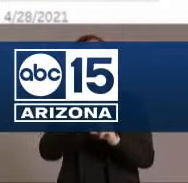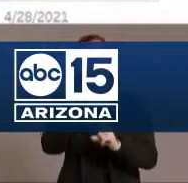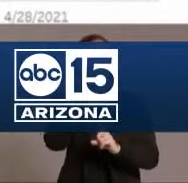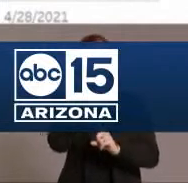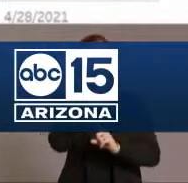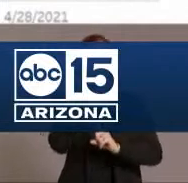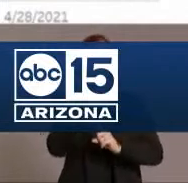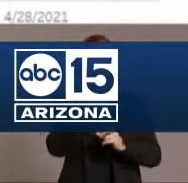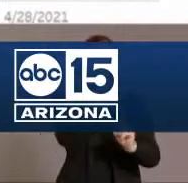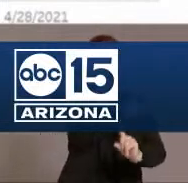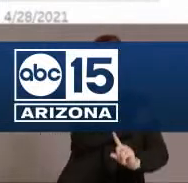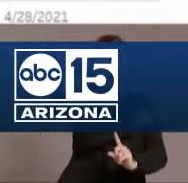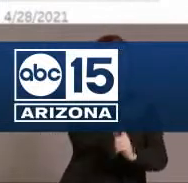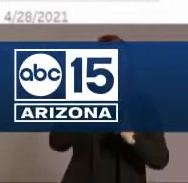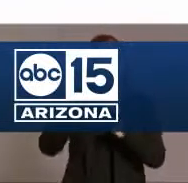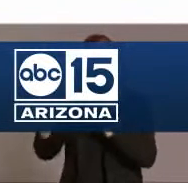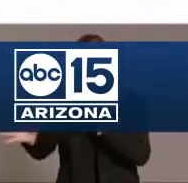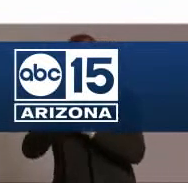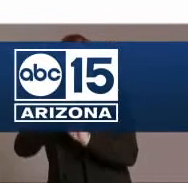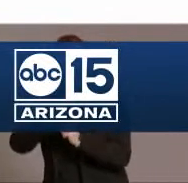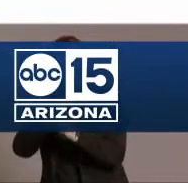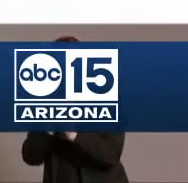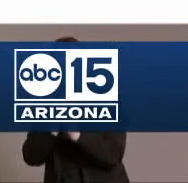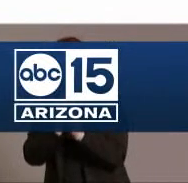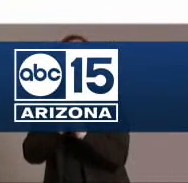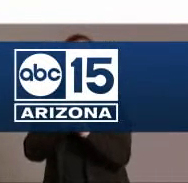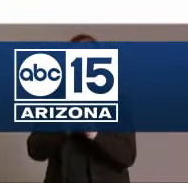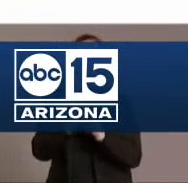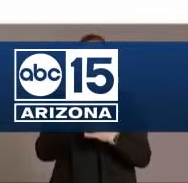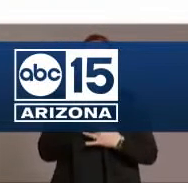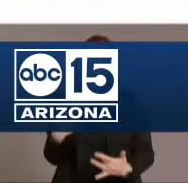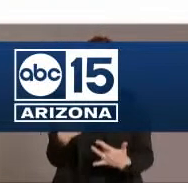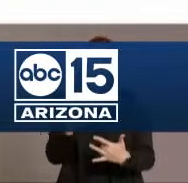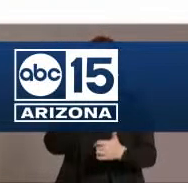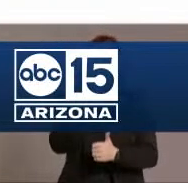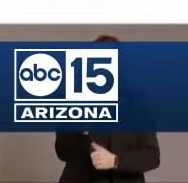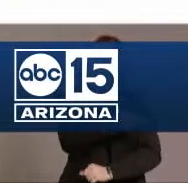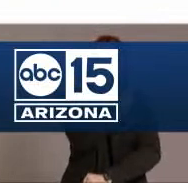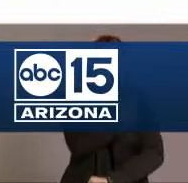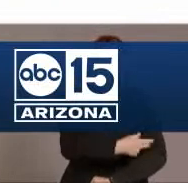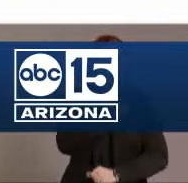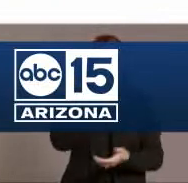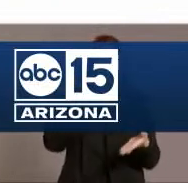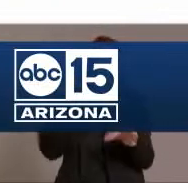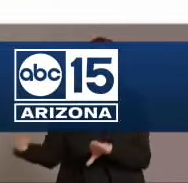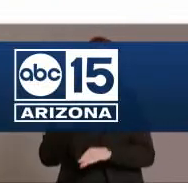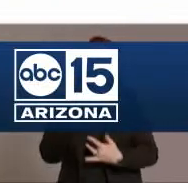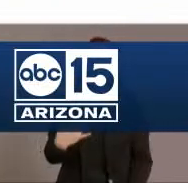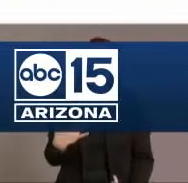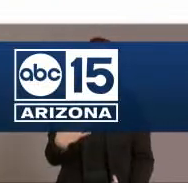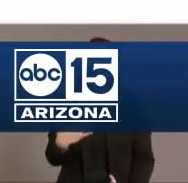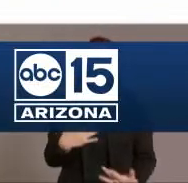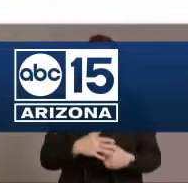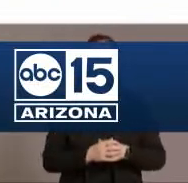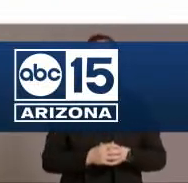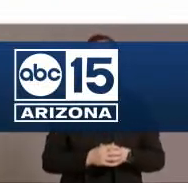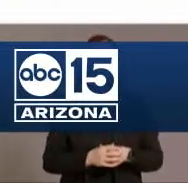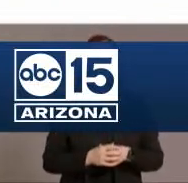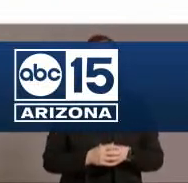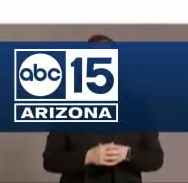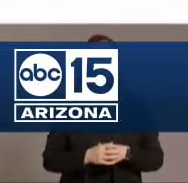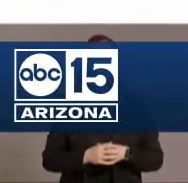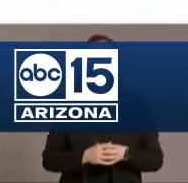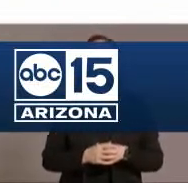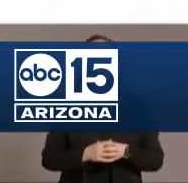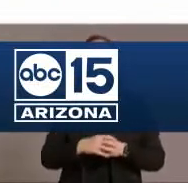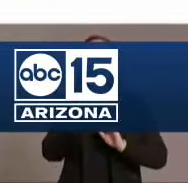hospitalizations and deaths. I just showed you the pod vaccine data, but the state vaccination